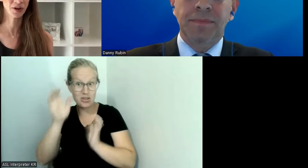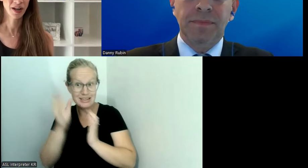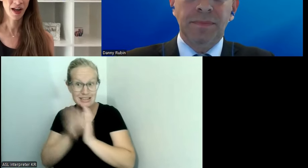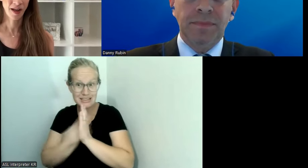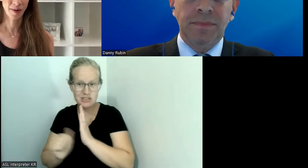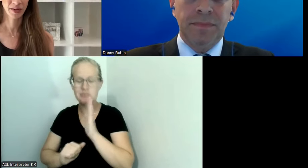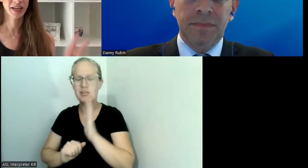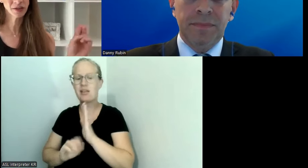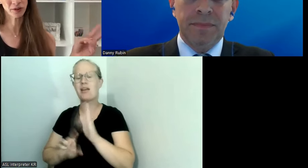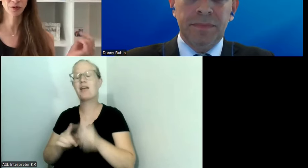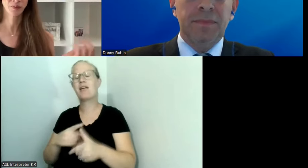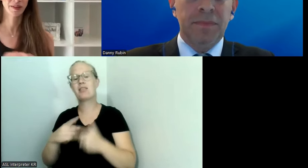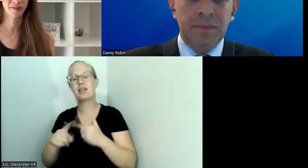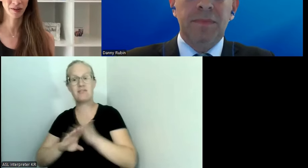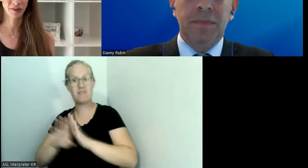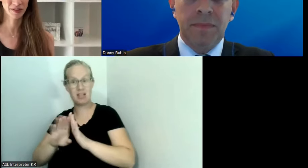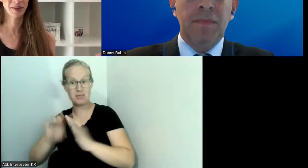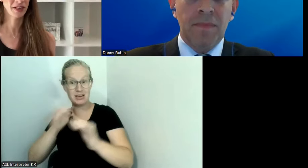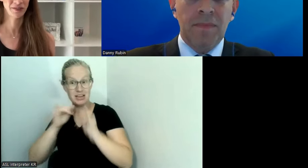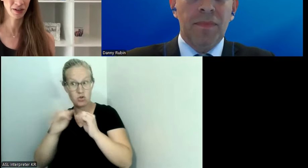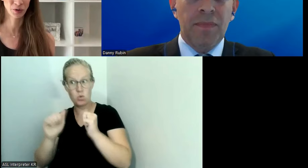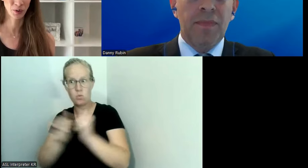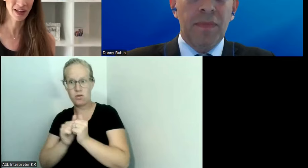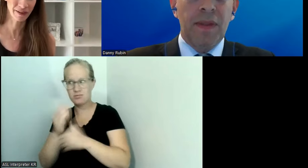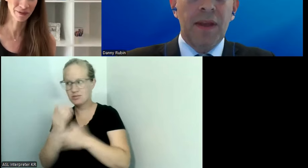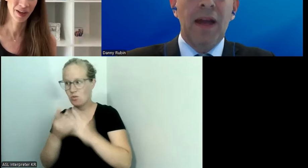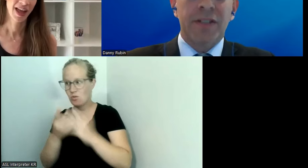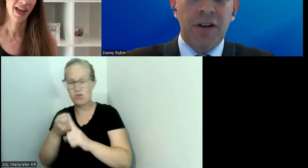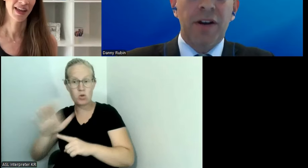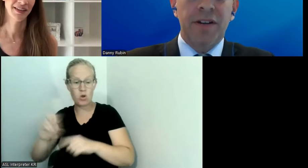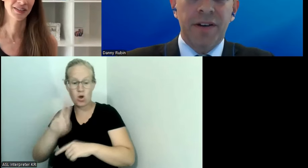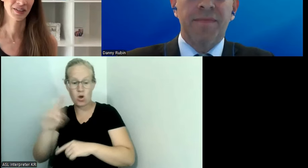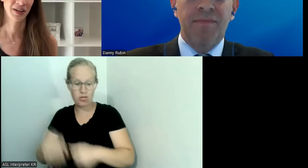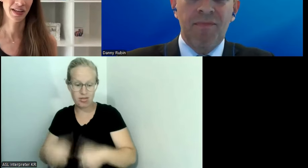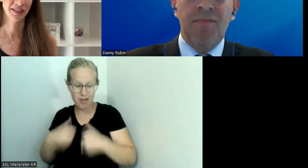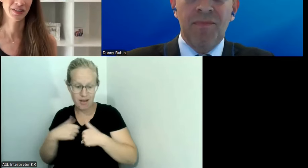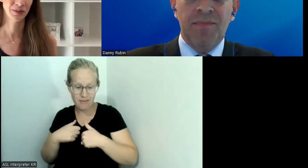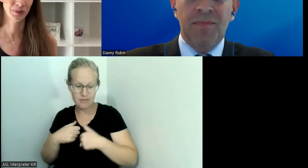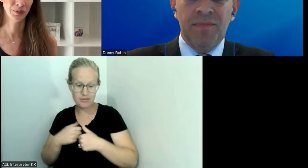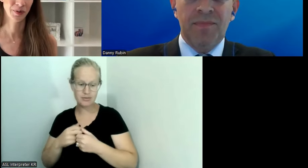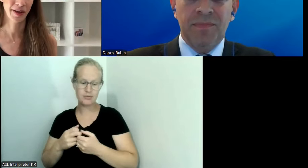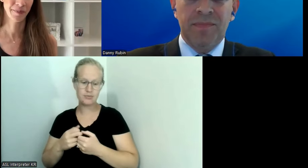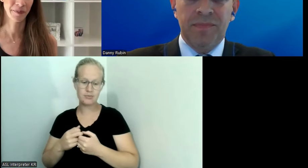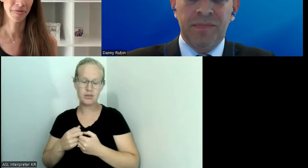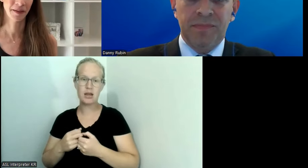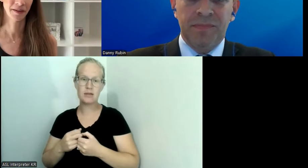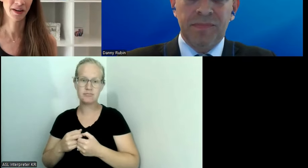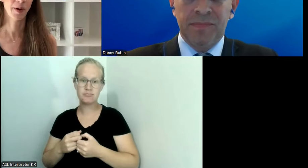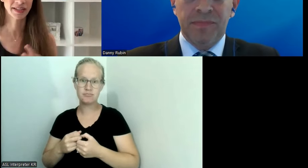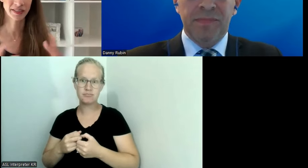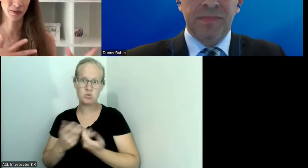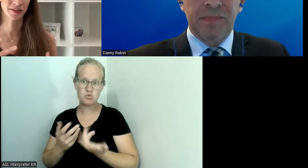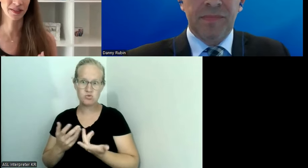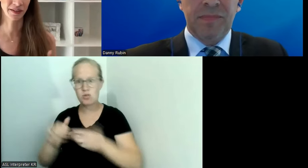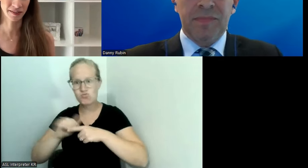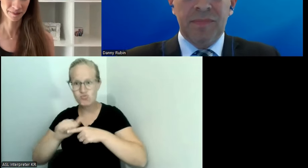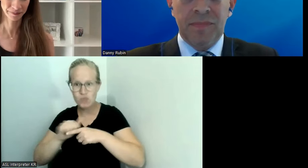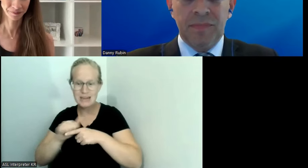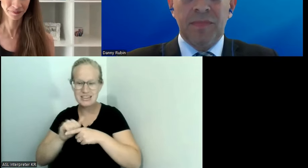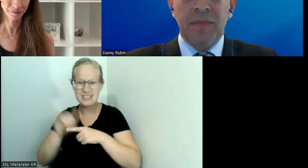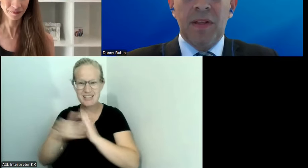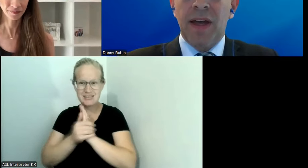together, um, like an interview with, you know, somebody in your own life. Yeah, that's a good idea. And to, um, kind of practice those